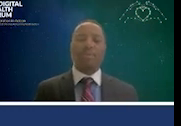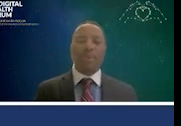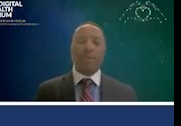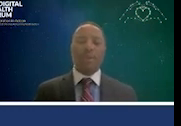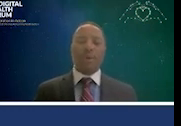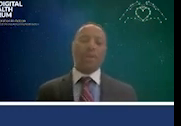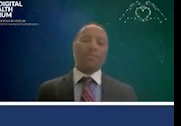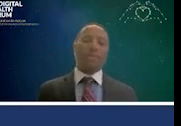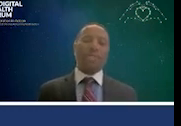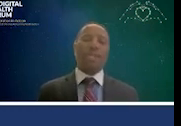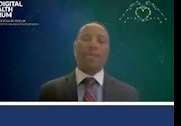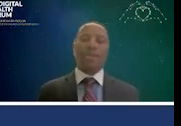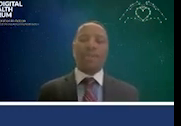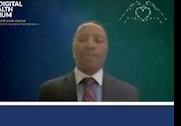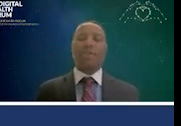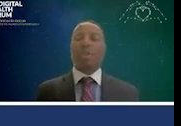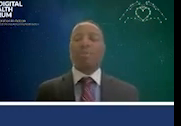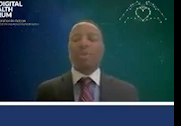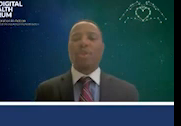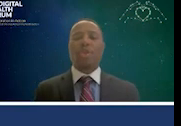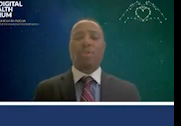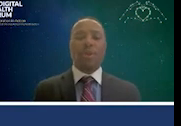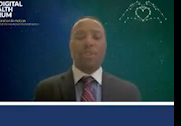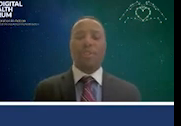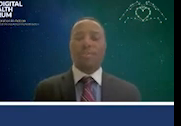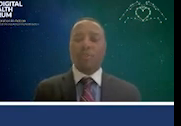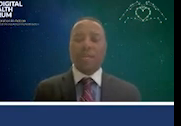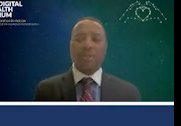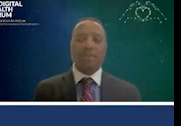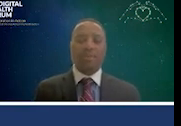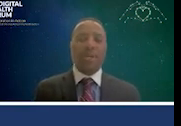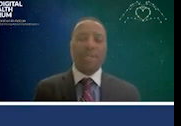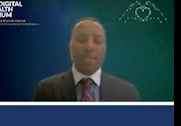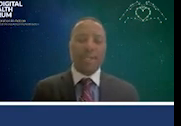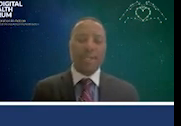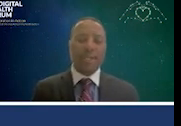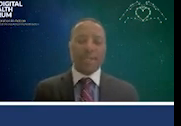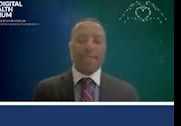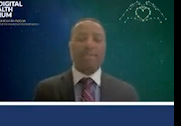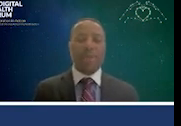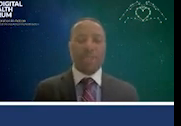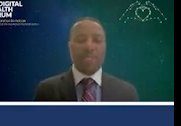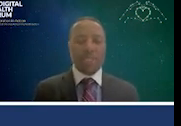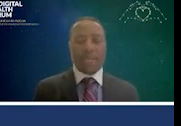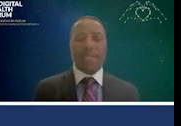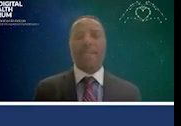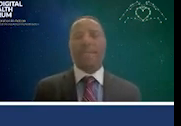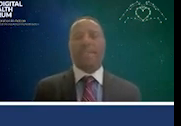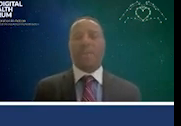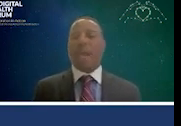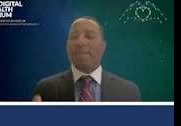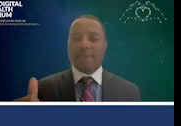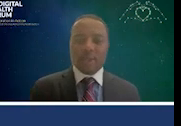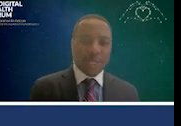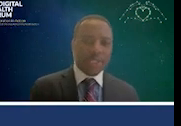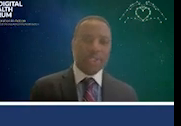we pull all of this together to be able to support the provider to provide the care that the patient need? So